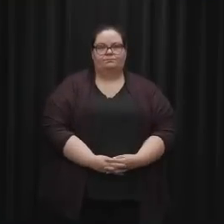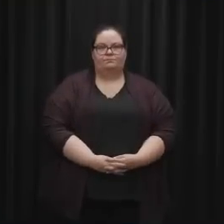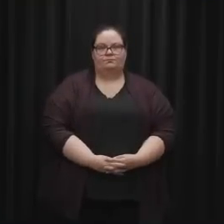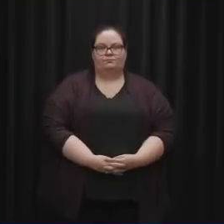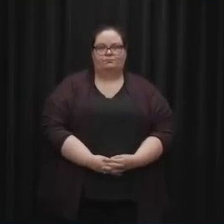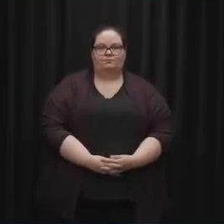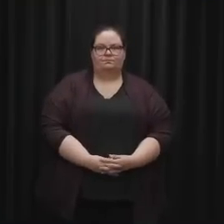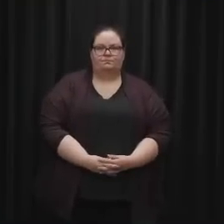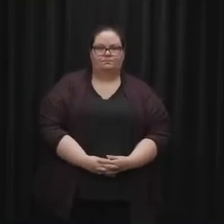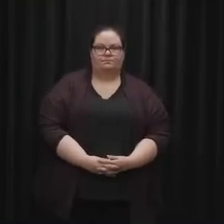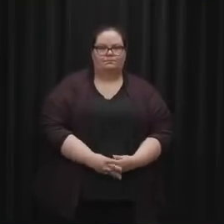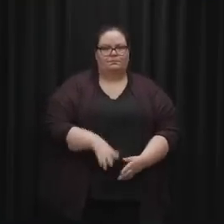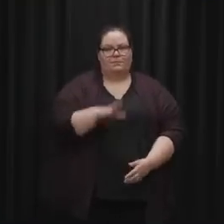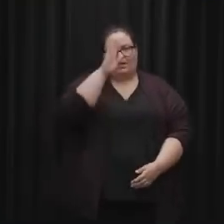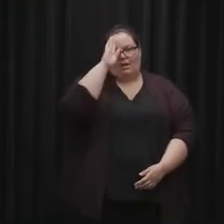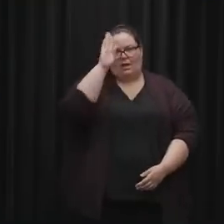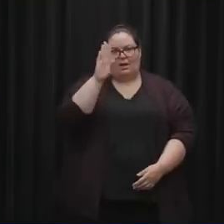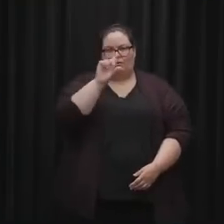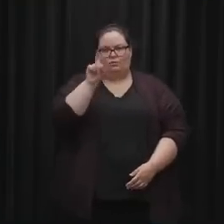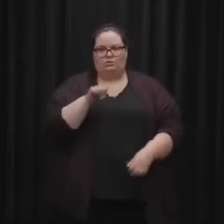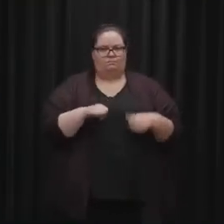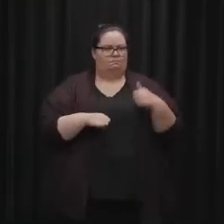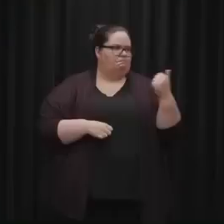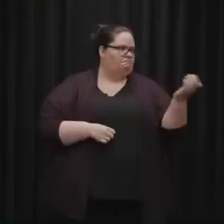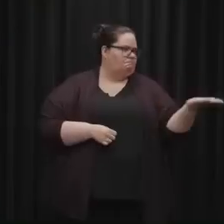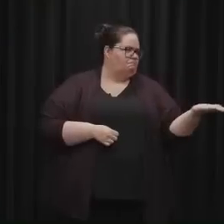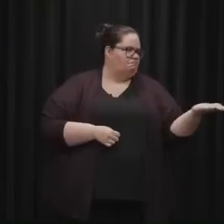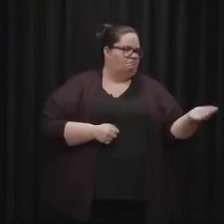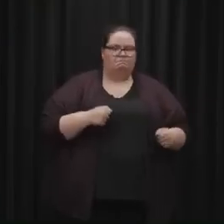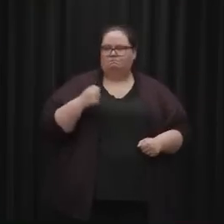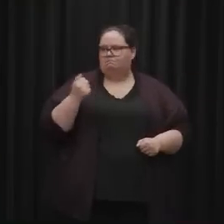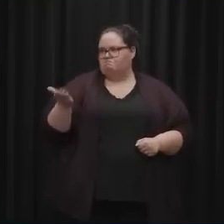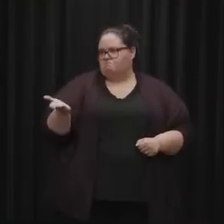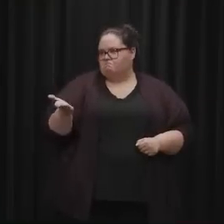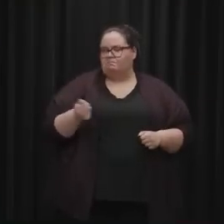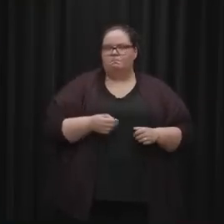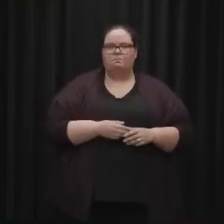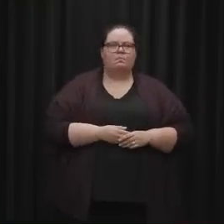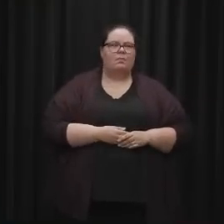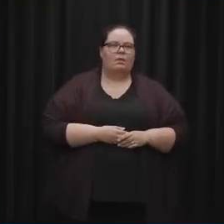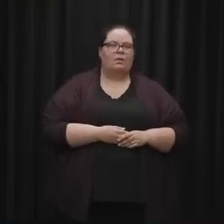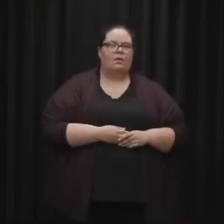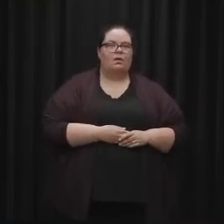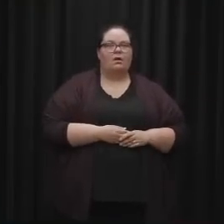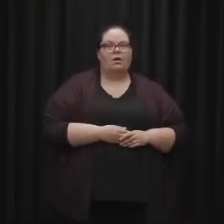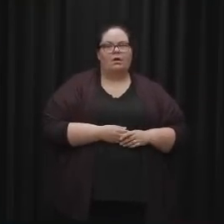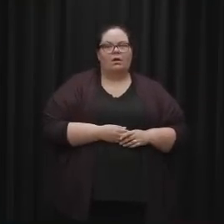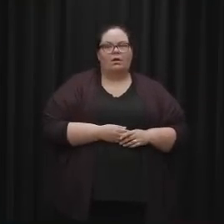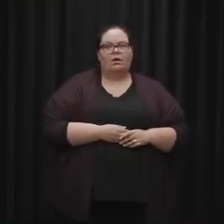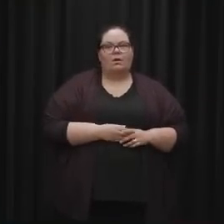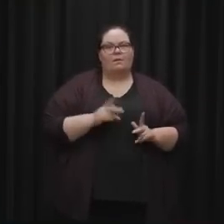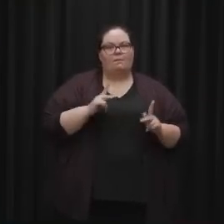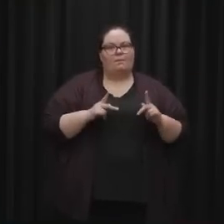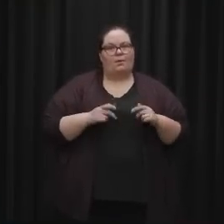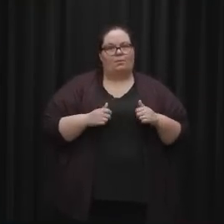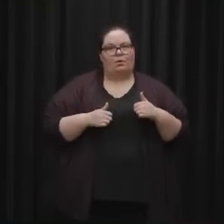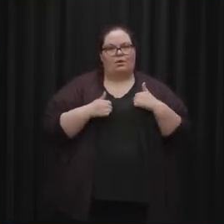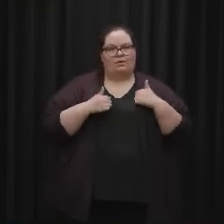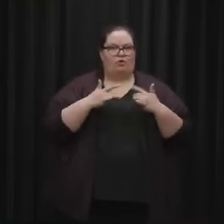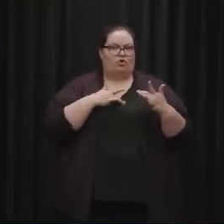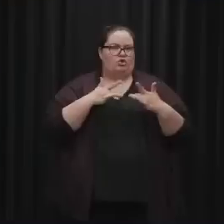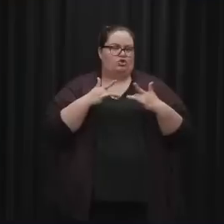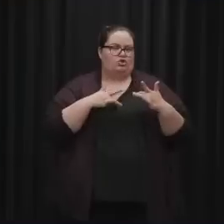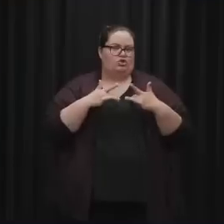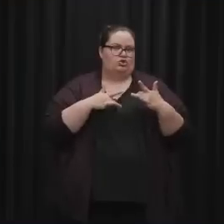Hi, this is a question for the Premier or Dr. Russell. So we've heard from residents concerned about being able to get transportation